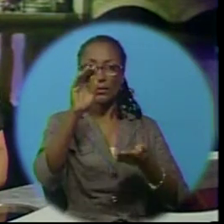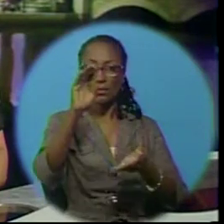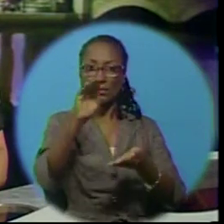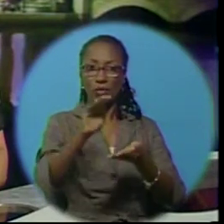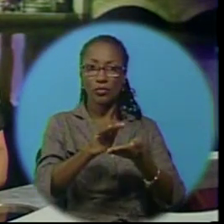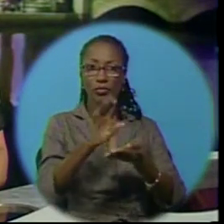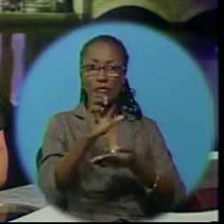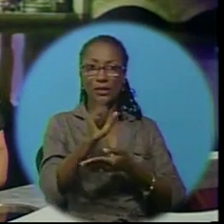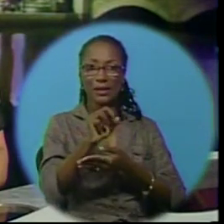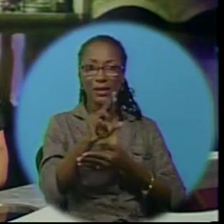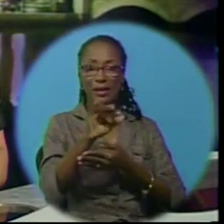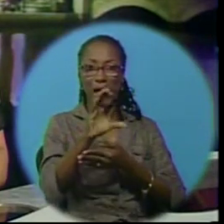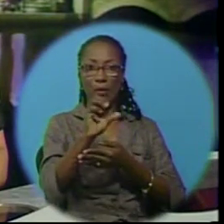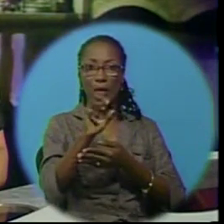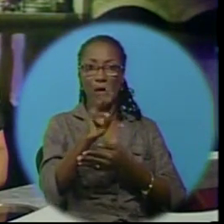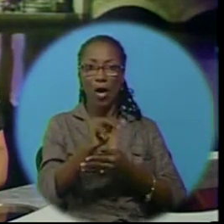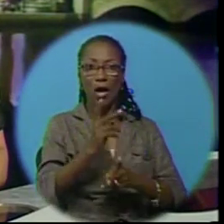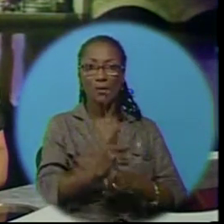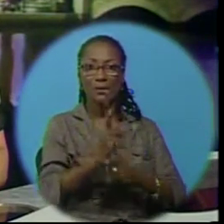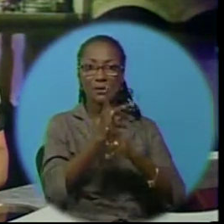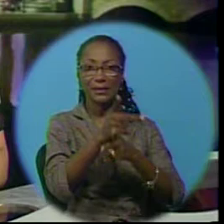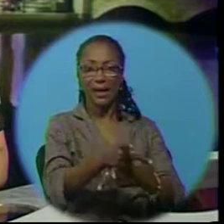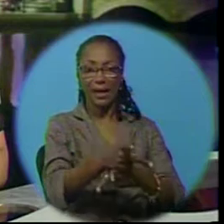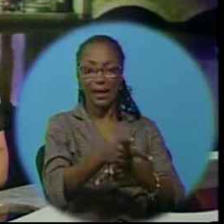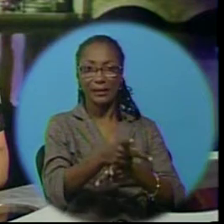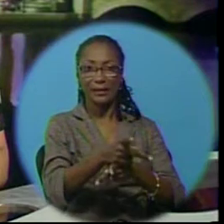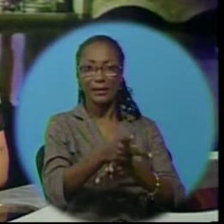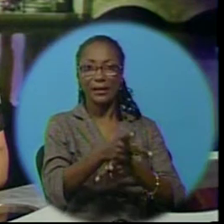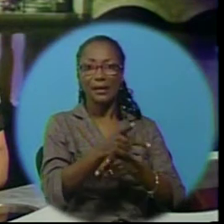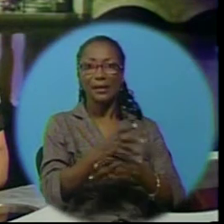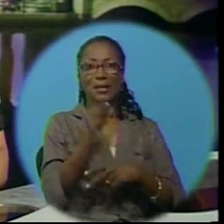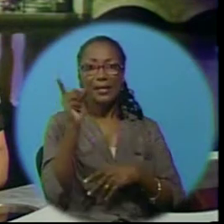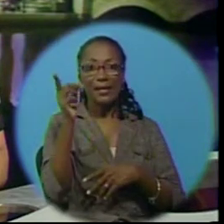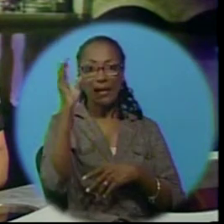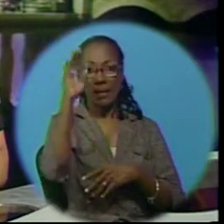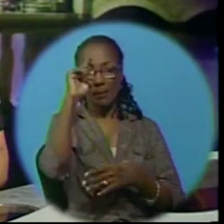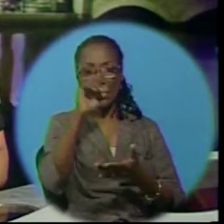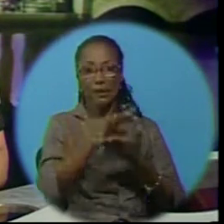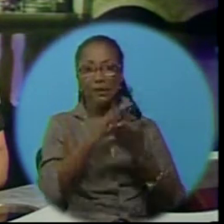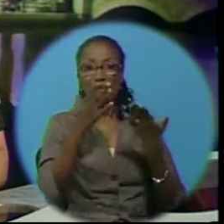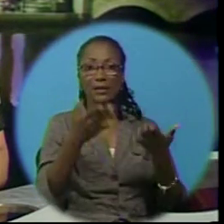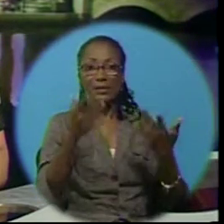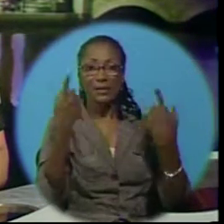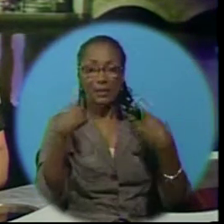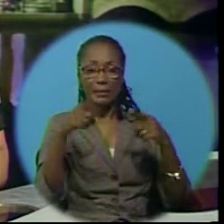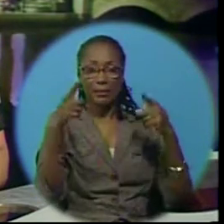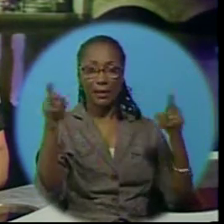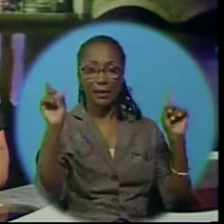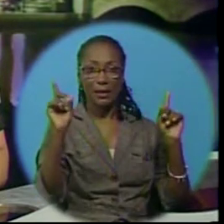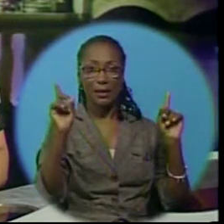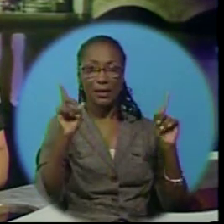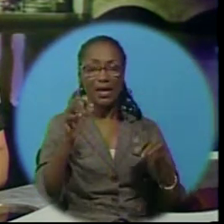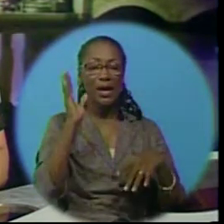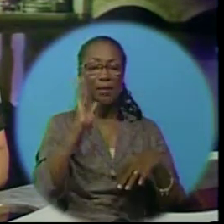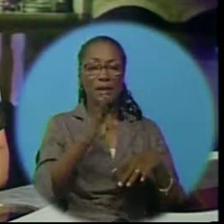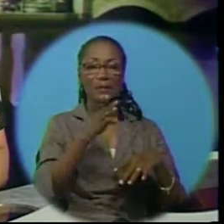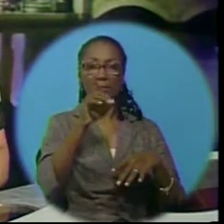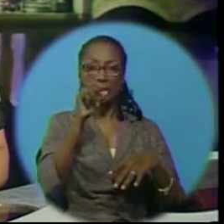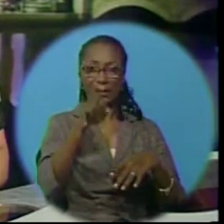currently accounts for 46% of the Caribbean's total external debt. He believes that this can be achieved, but admits that it must be